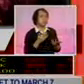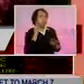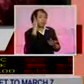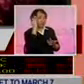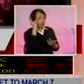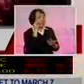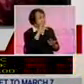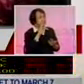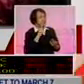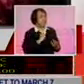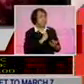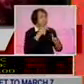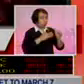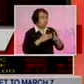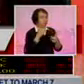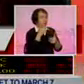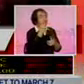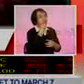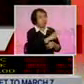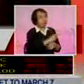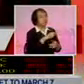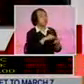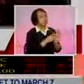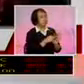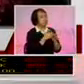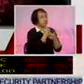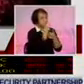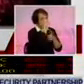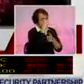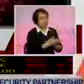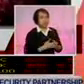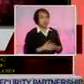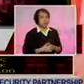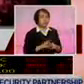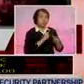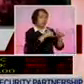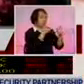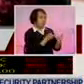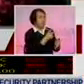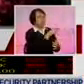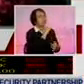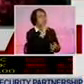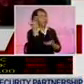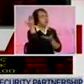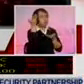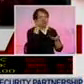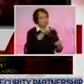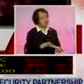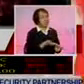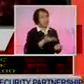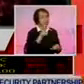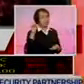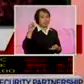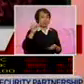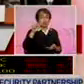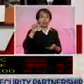do so. Yes, sir. Now, at this point, you have not brought the statement of assets, liabilities, and net worth. Ask for the